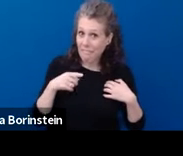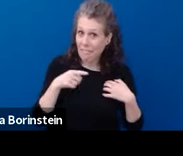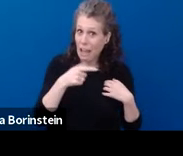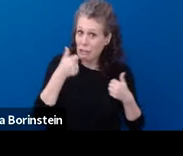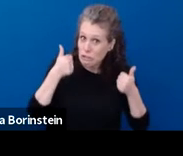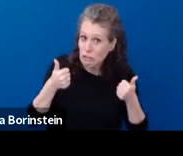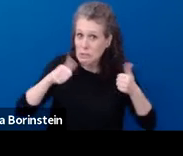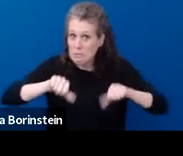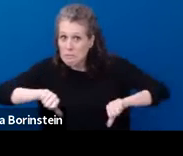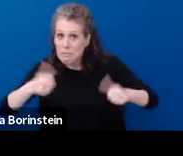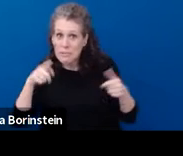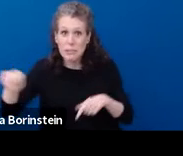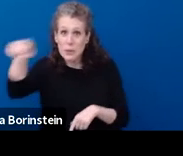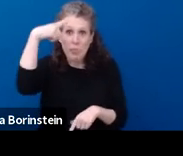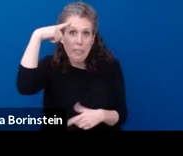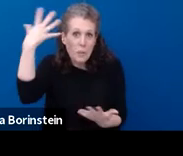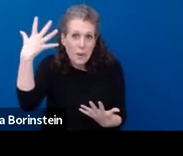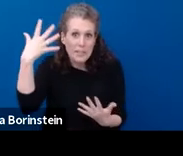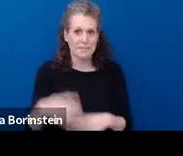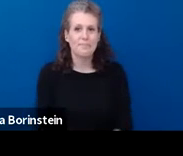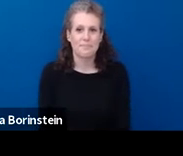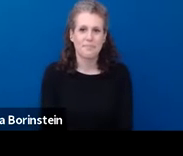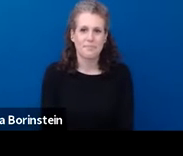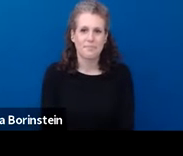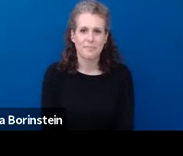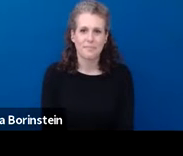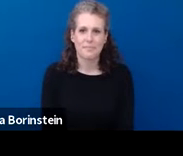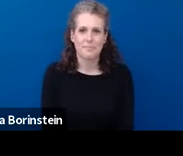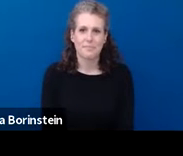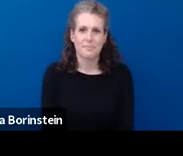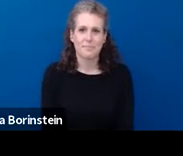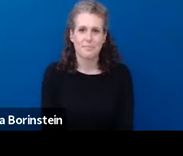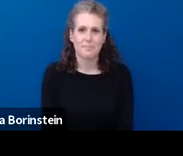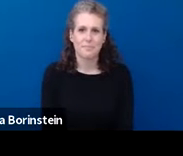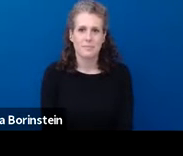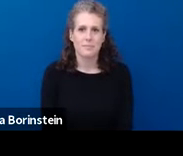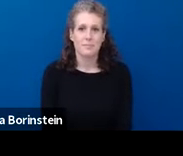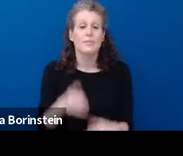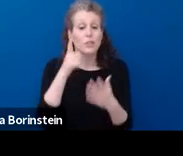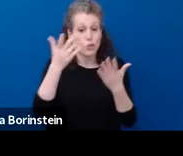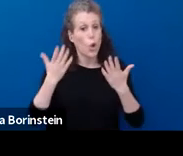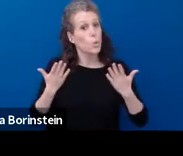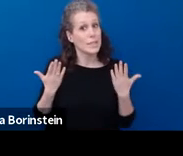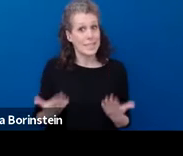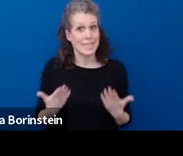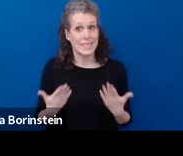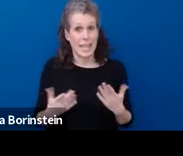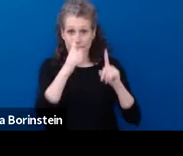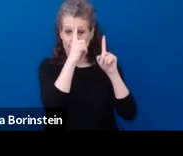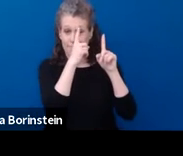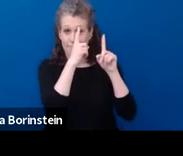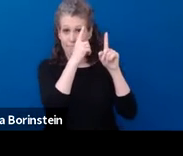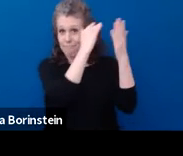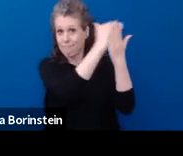it. So the agenda for today is this kind of starting point welcome. We will